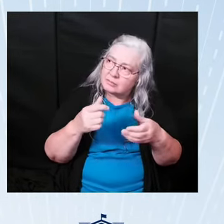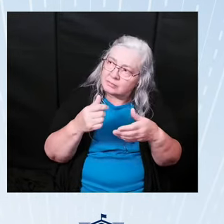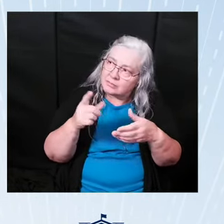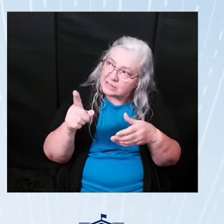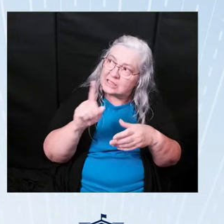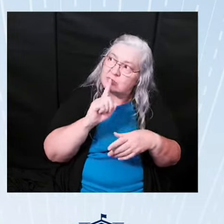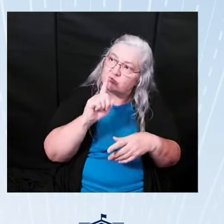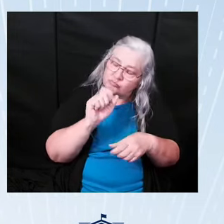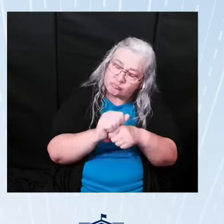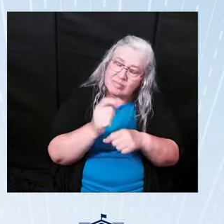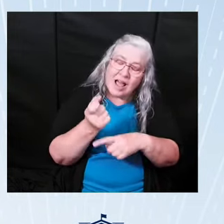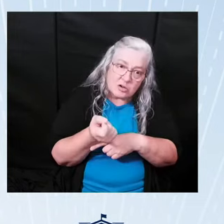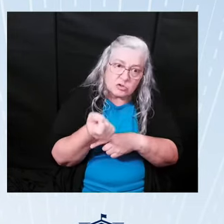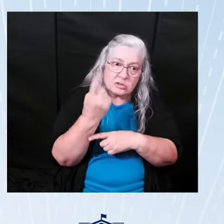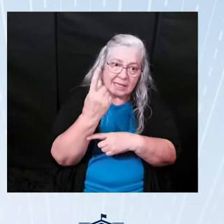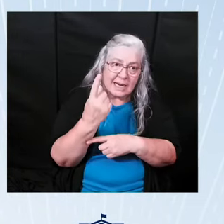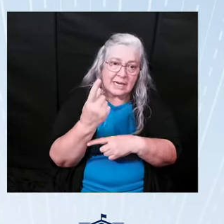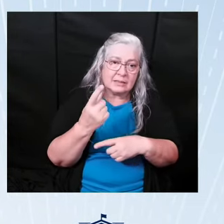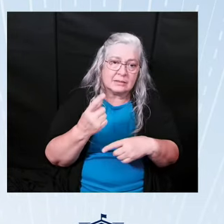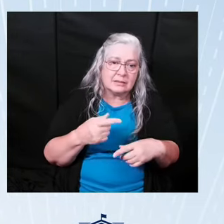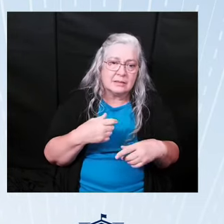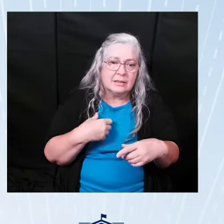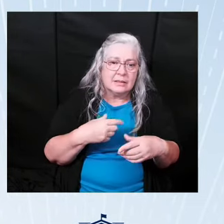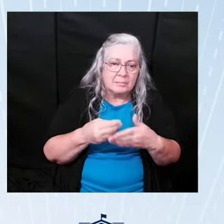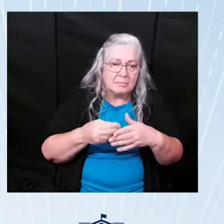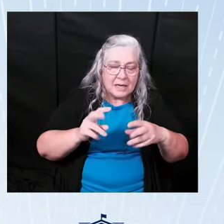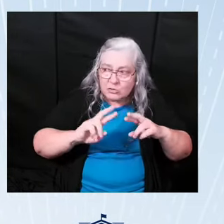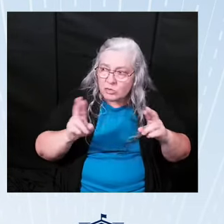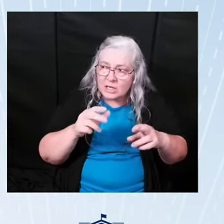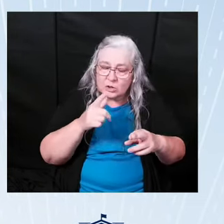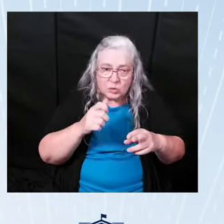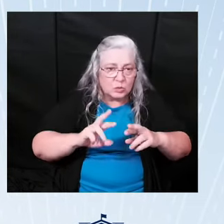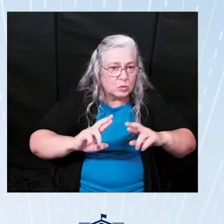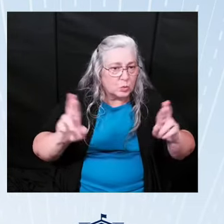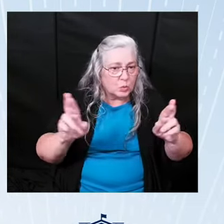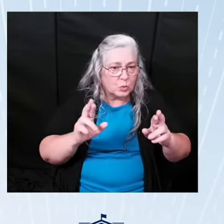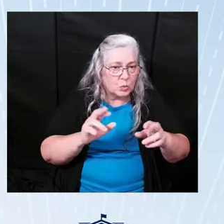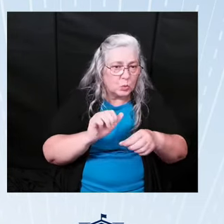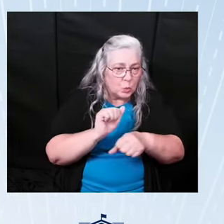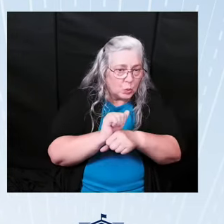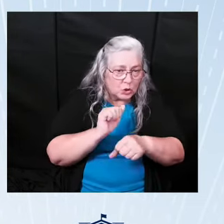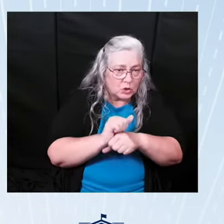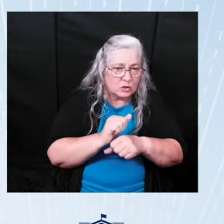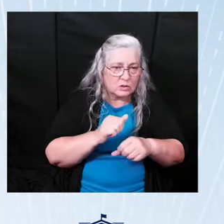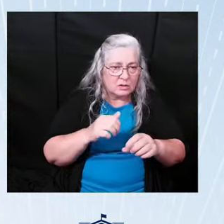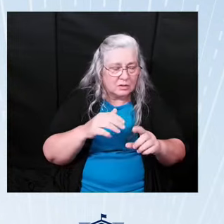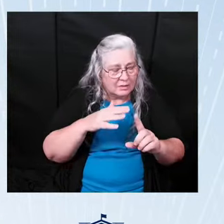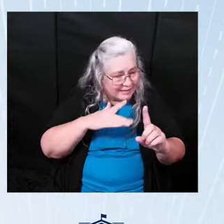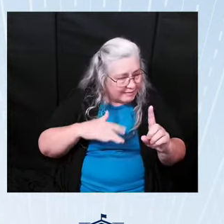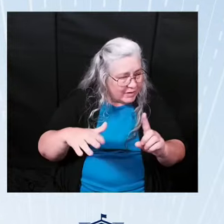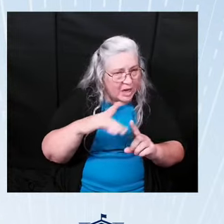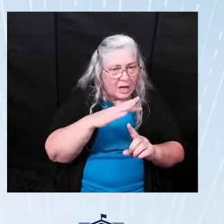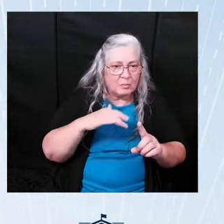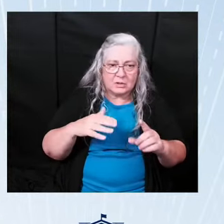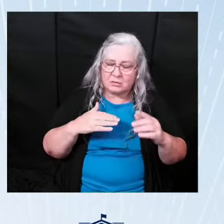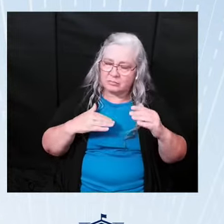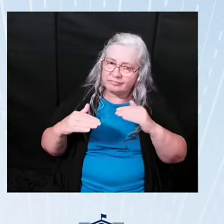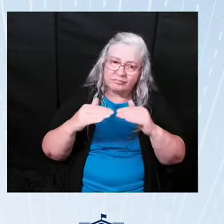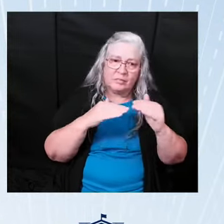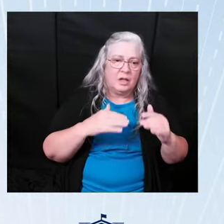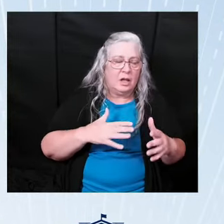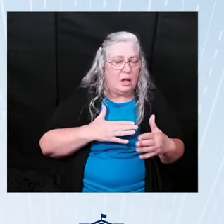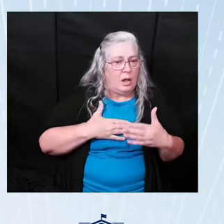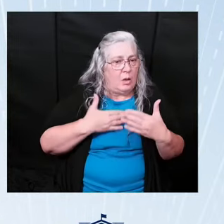training in it and is focused on environmental justice. And that is so refreshing and welcome. And again, I'm very, very